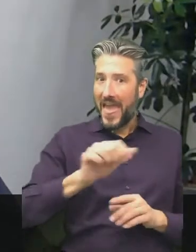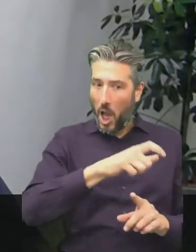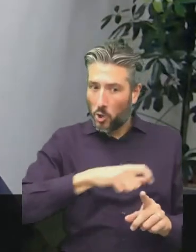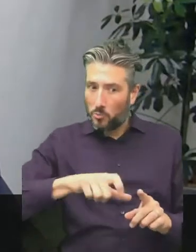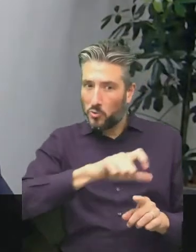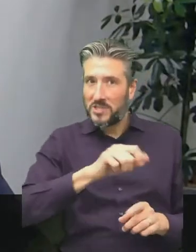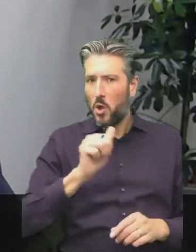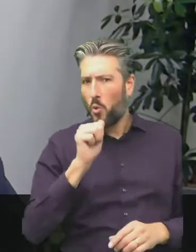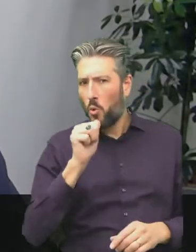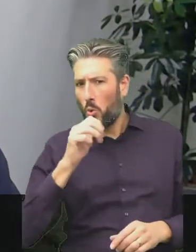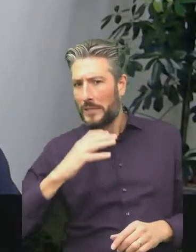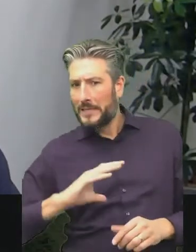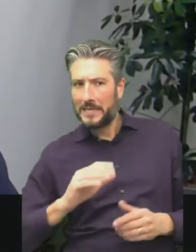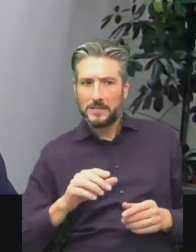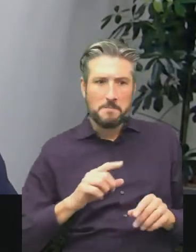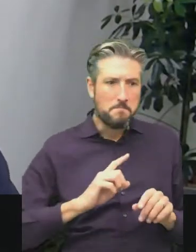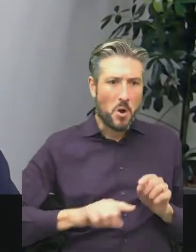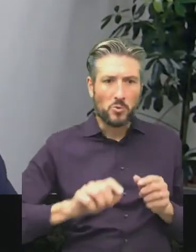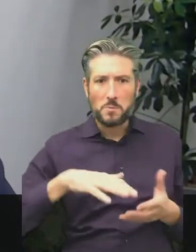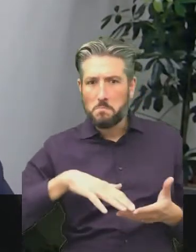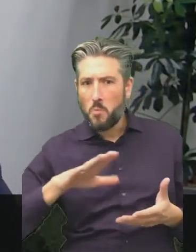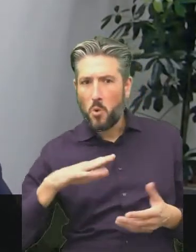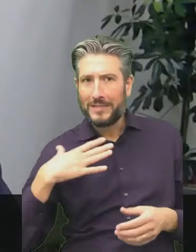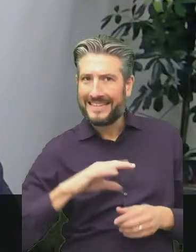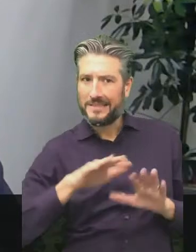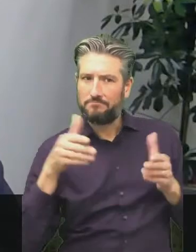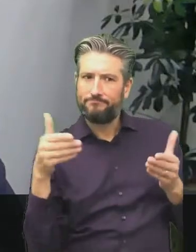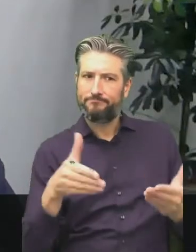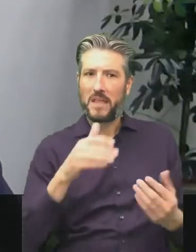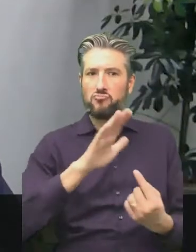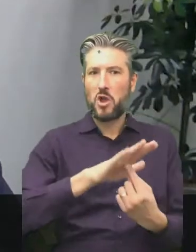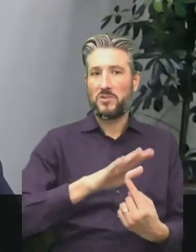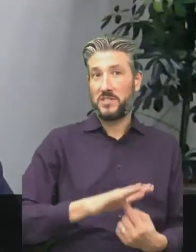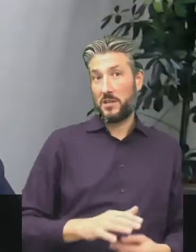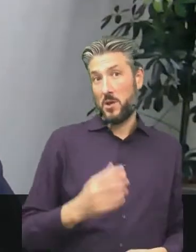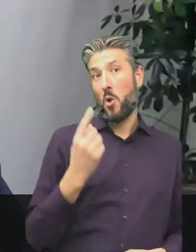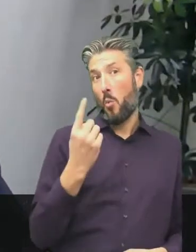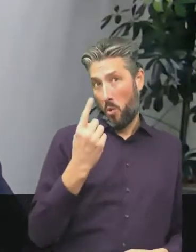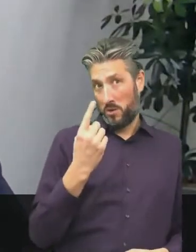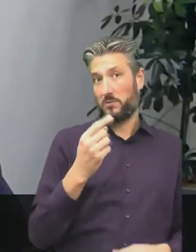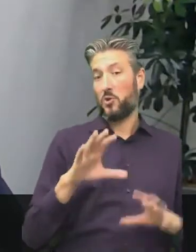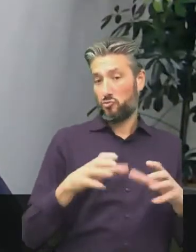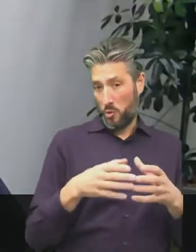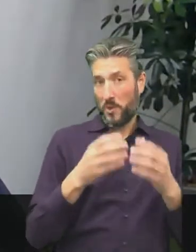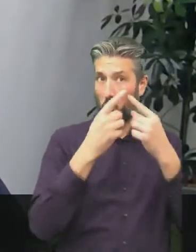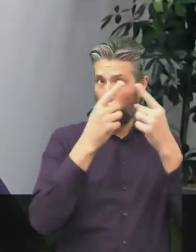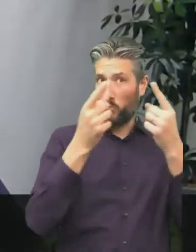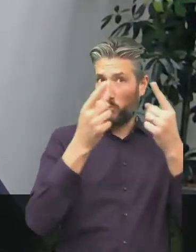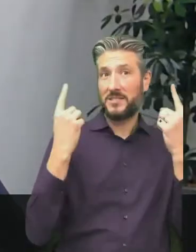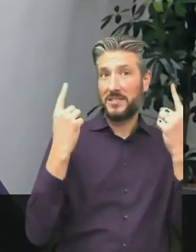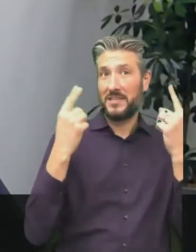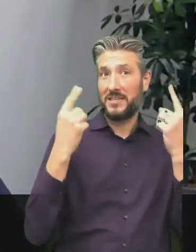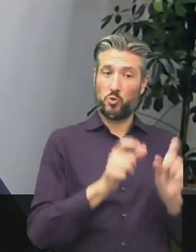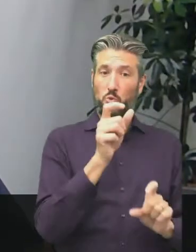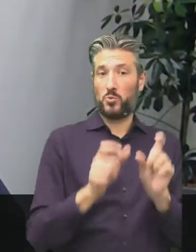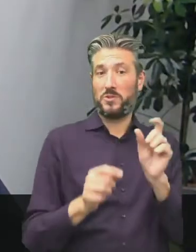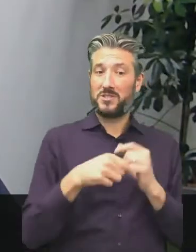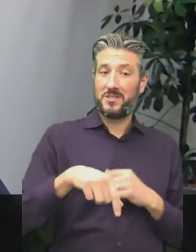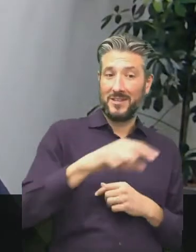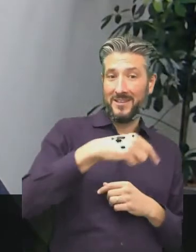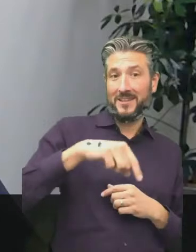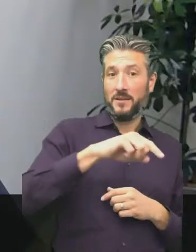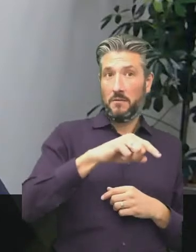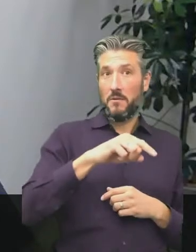those areas are going to be university students returning home, or those universities returning back to their halls of residence in January after the